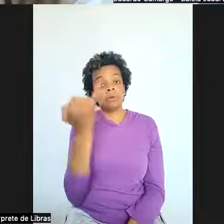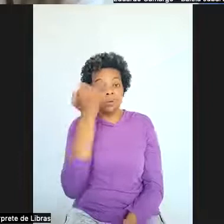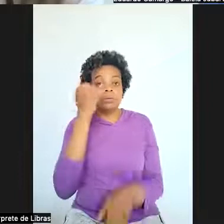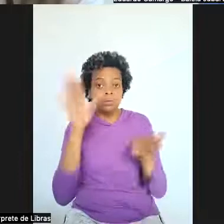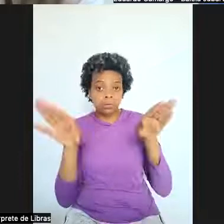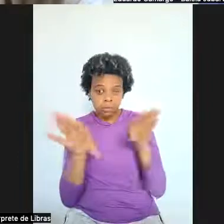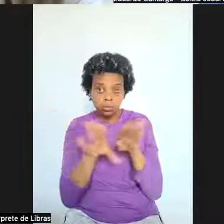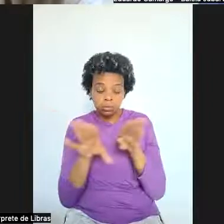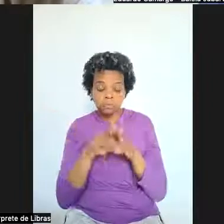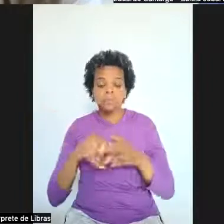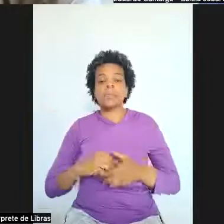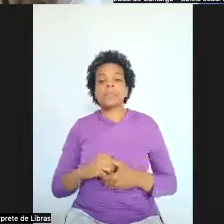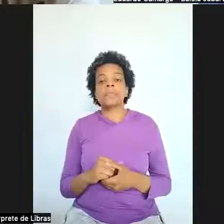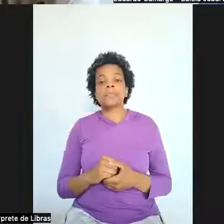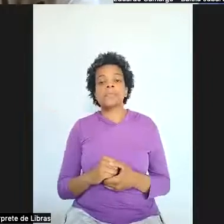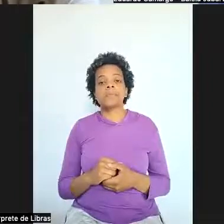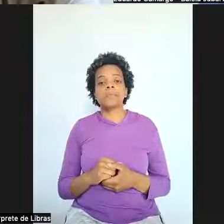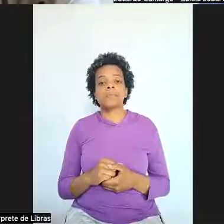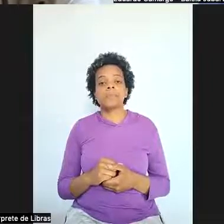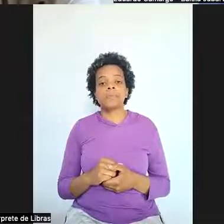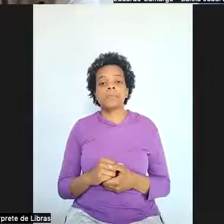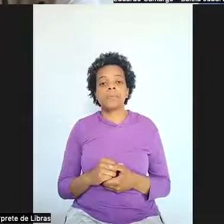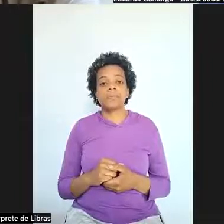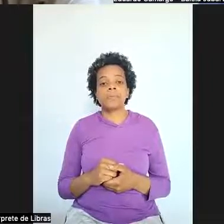question and very important.